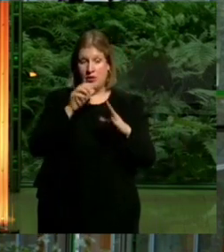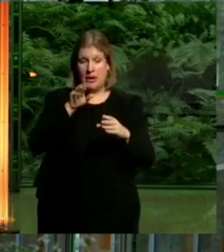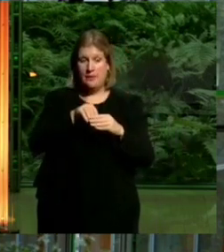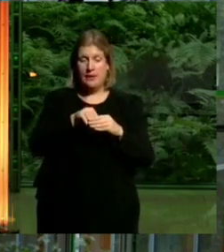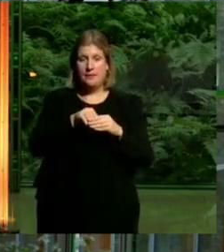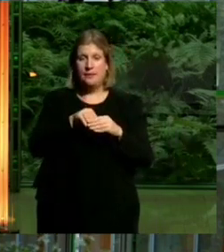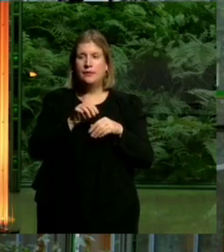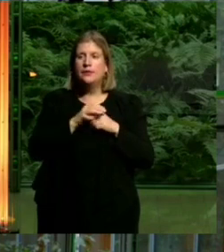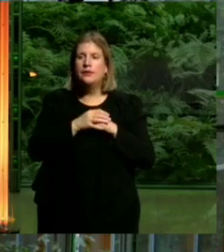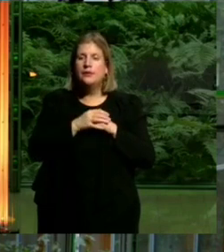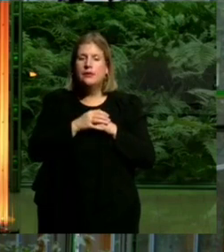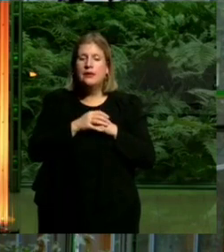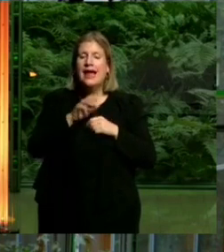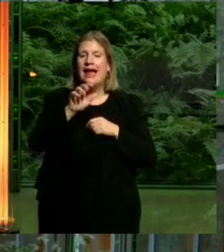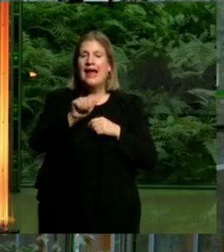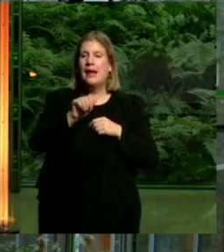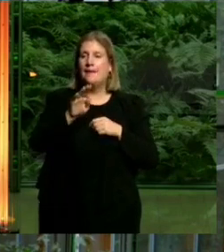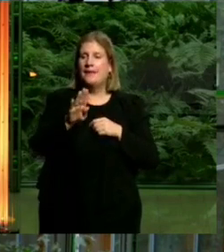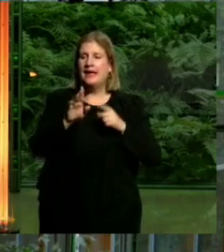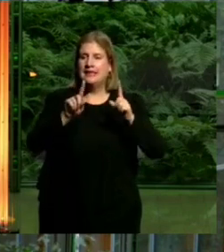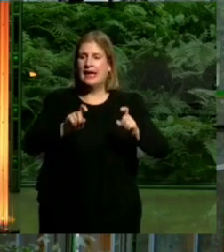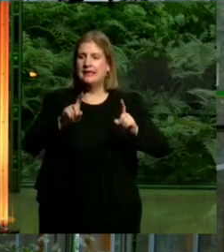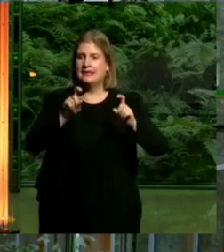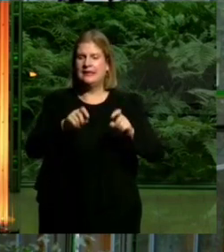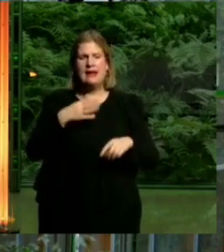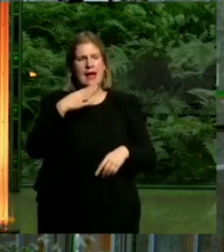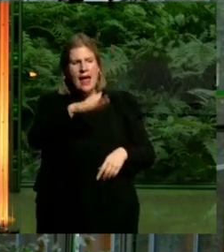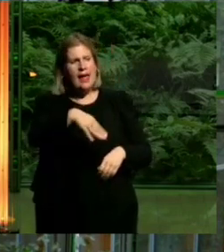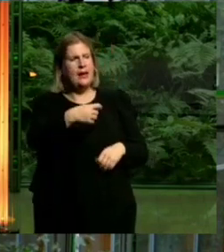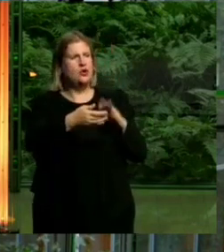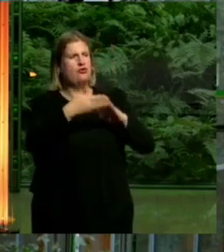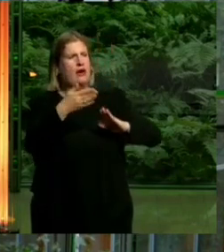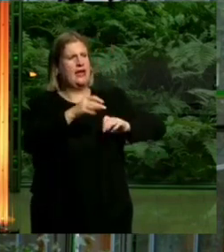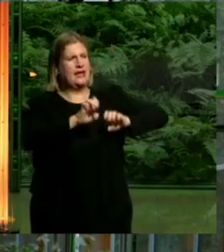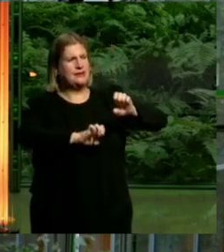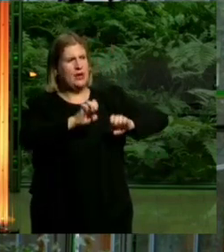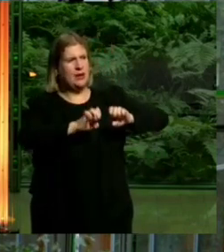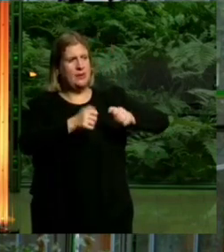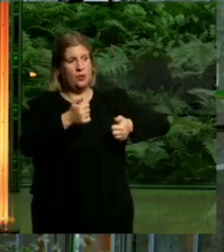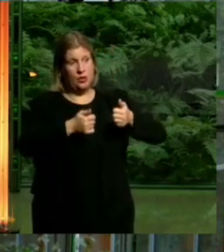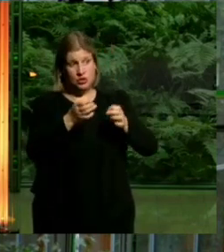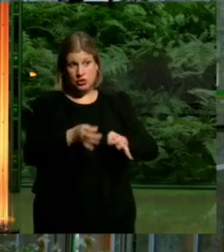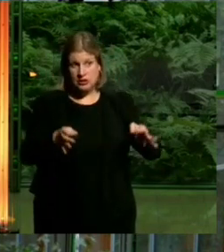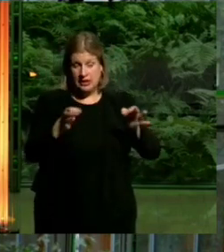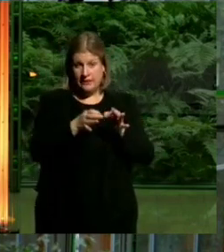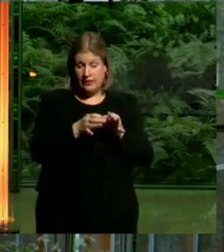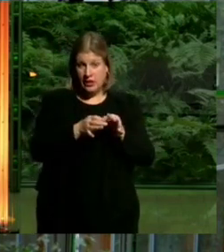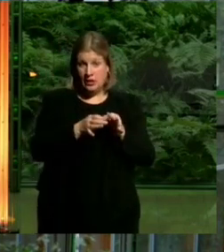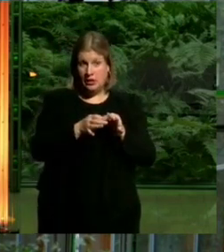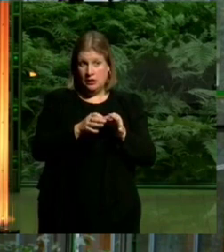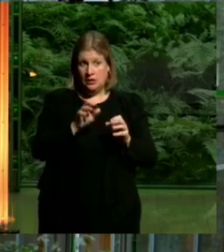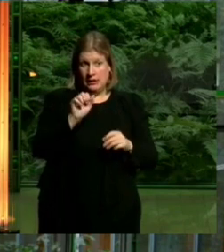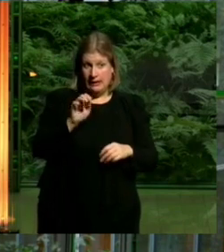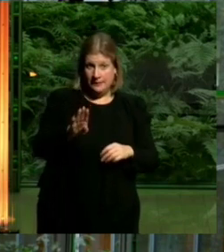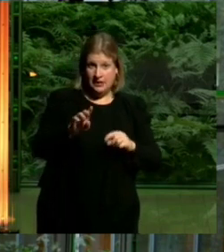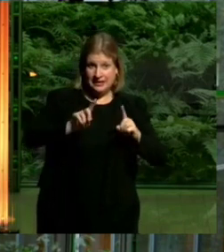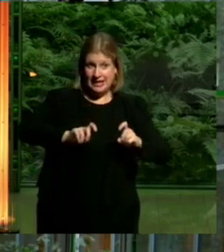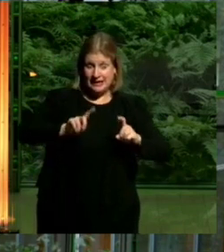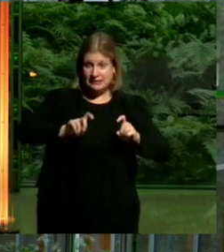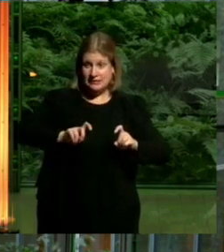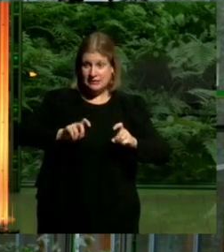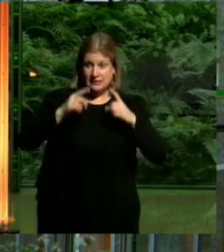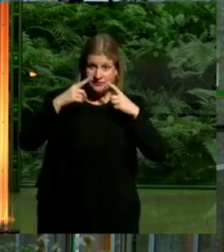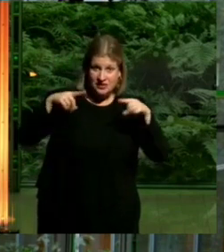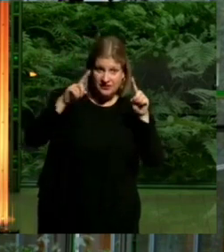A/B testing. How often do we get asked, hey, you guys ran an experiment. Was it a significant, were the results of the A/B